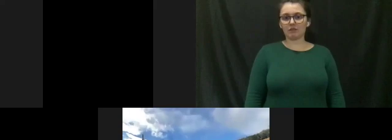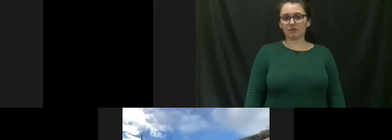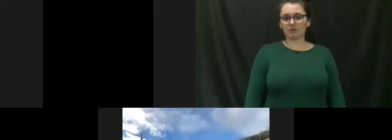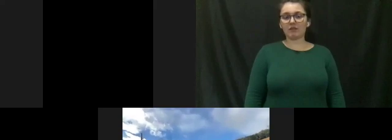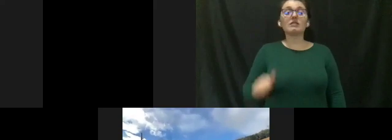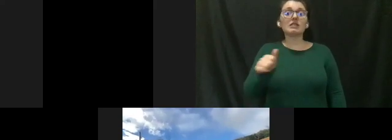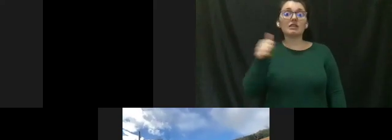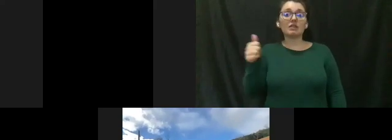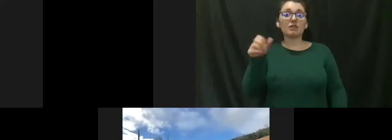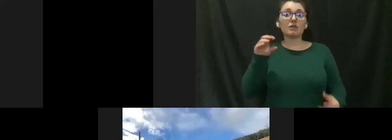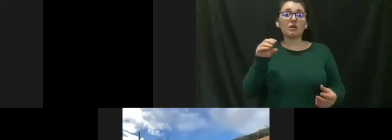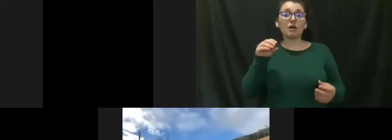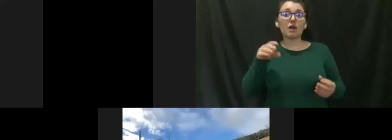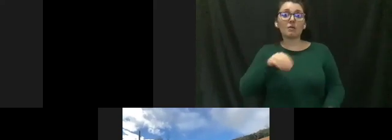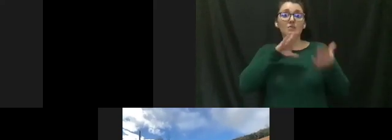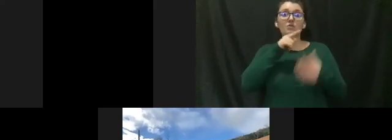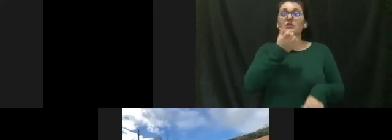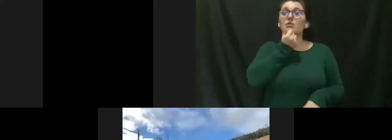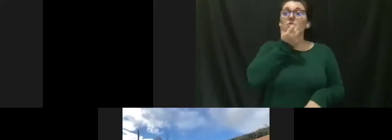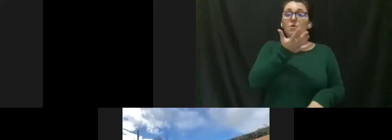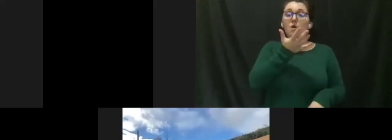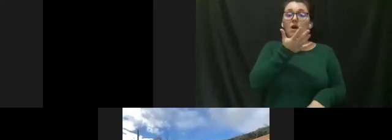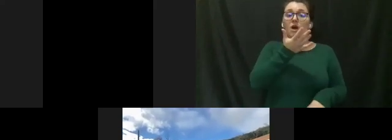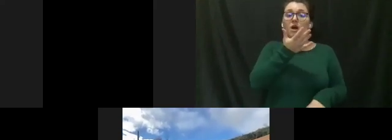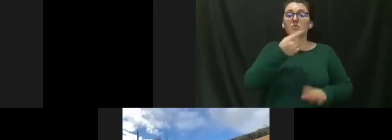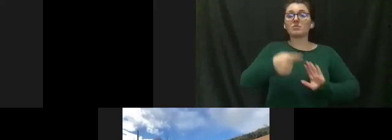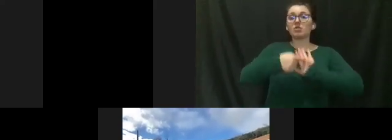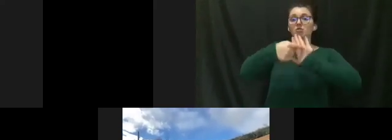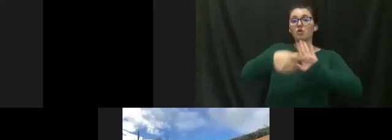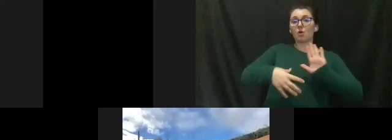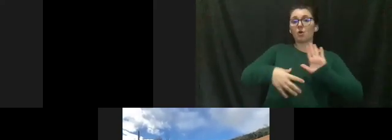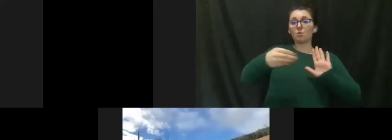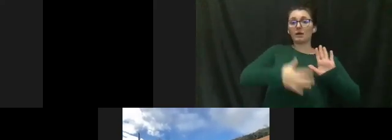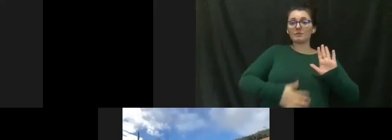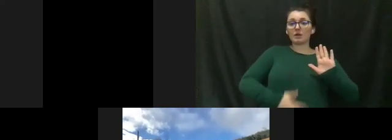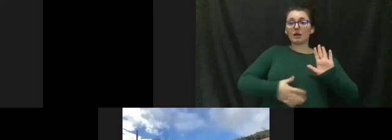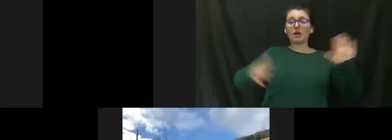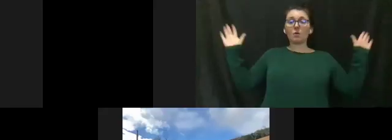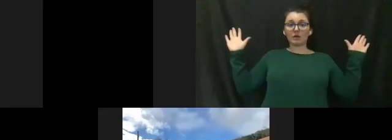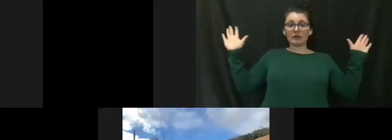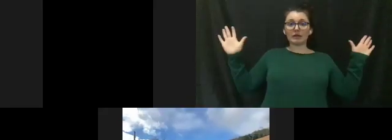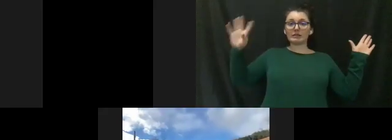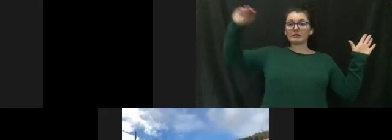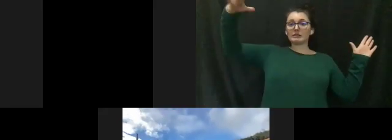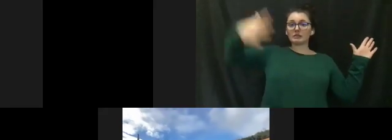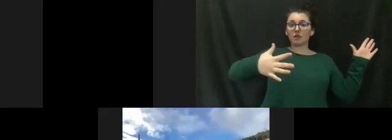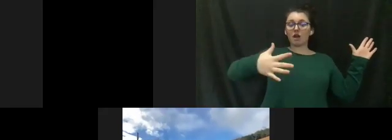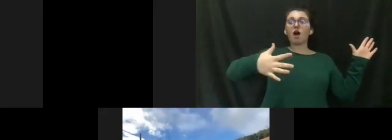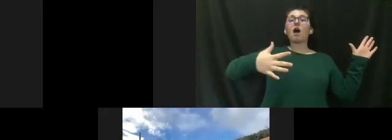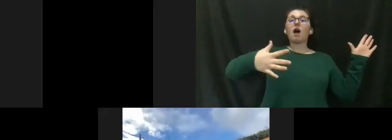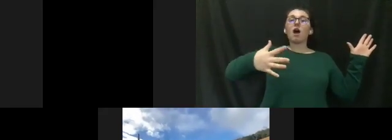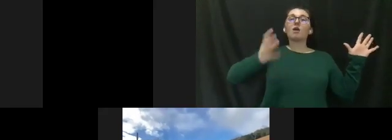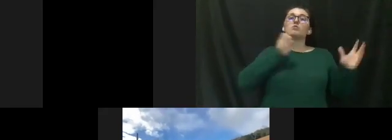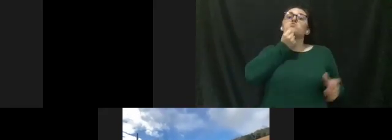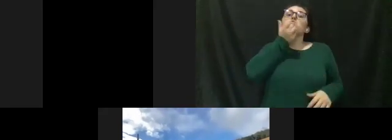way they're going to warm up. They expose all the white fur of their belly and hold out their arms. So there's more surface for the sun to